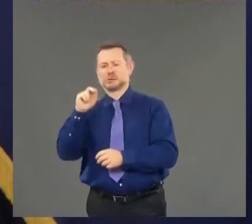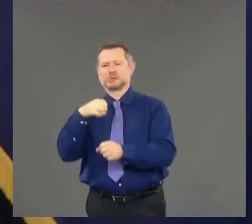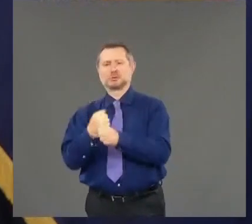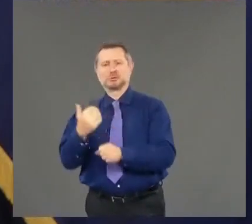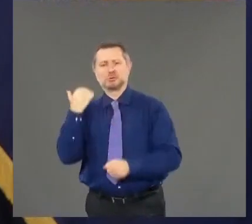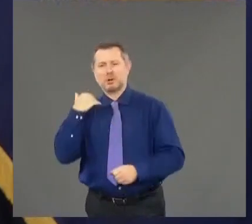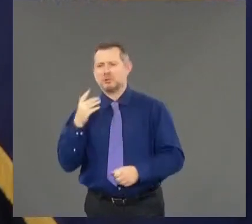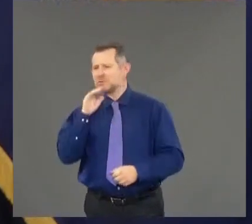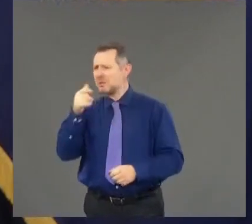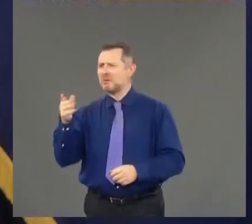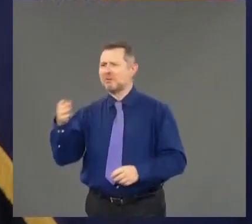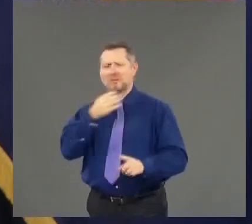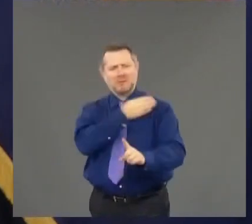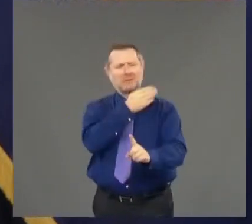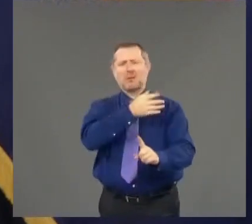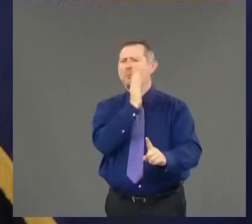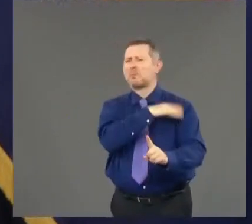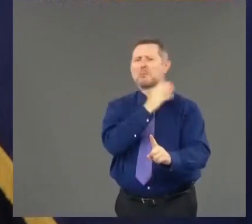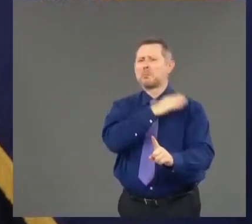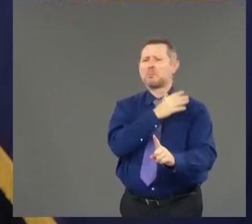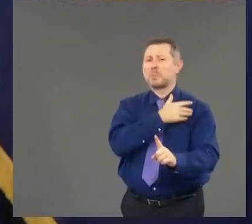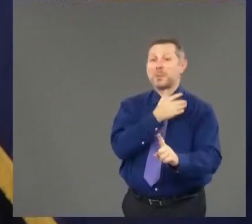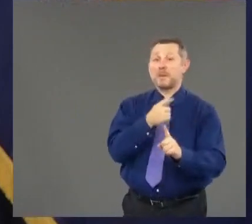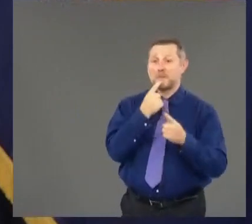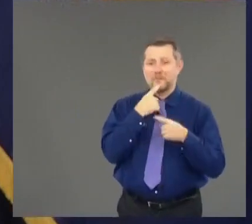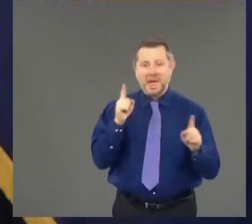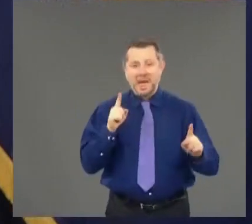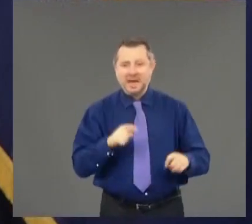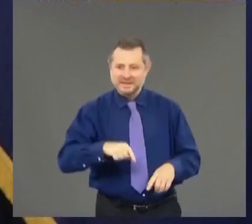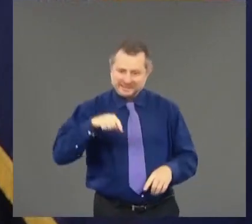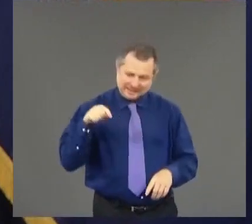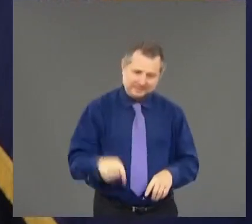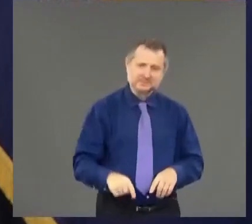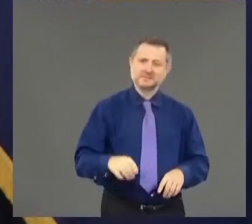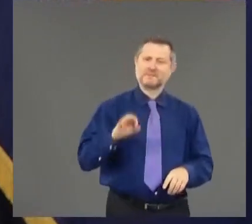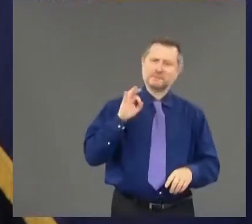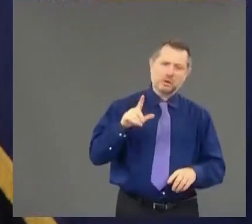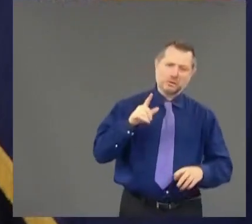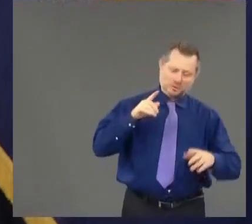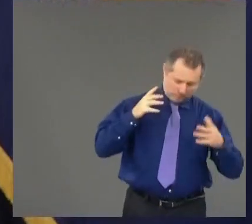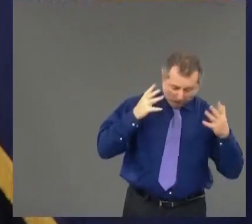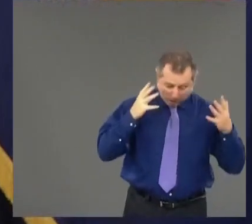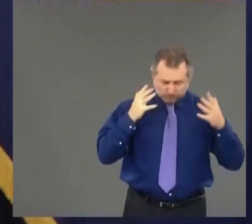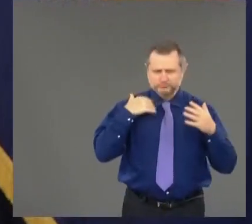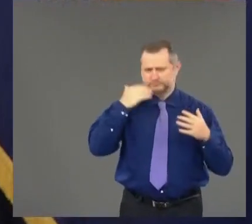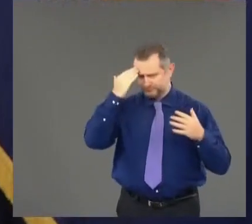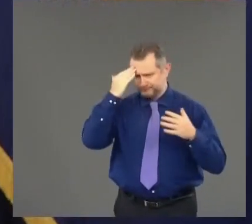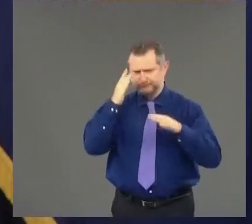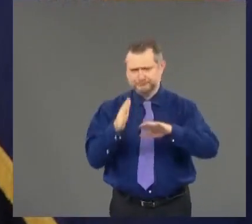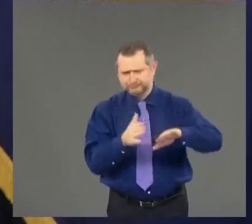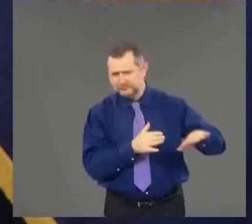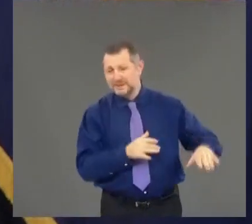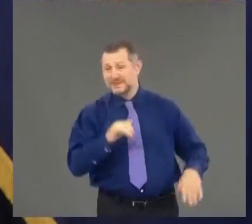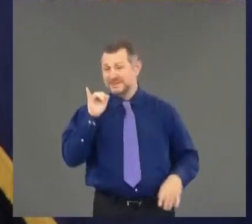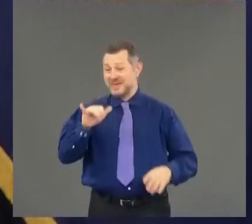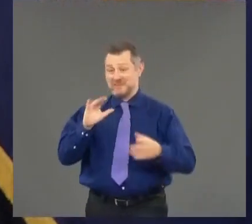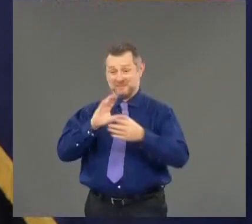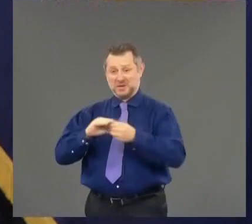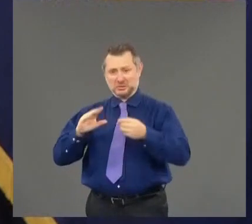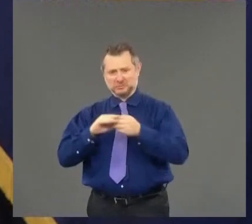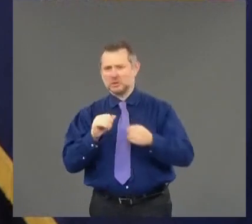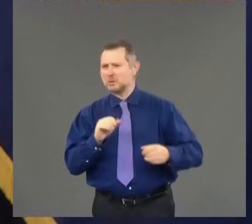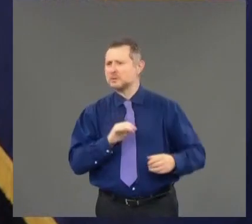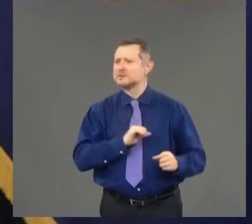Took a long time, but we're here now. Great. Send that message to Mr. Trump.